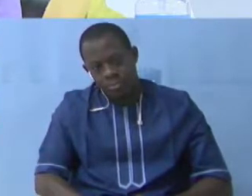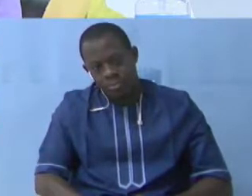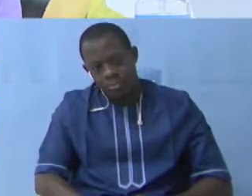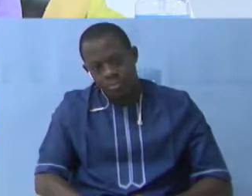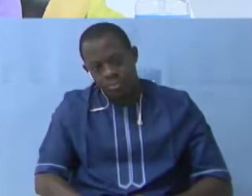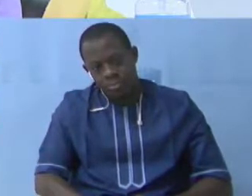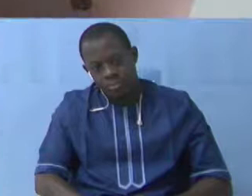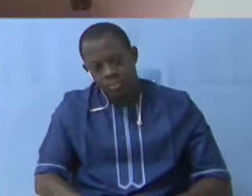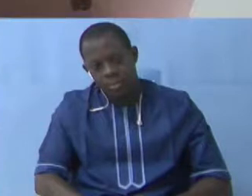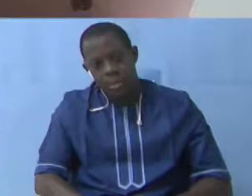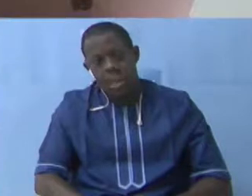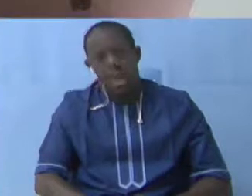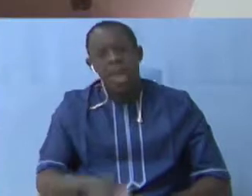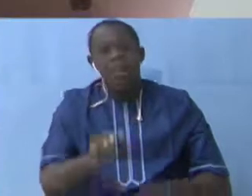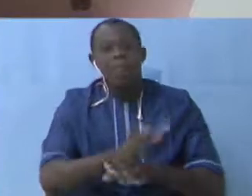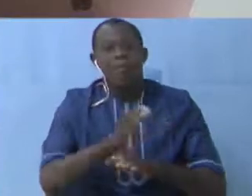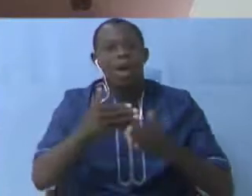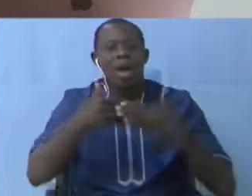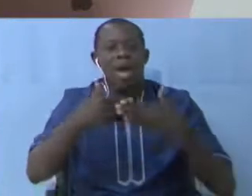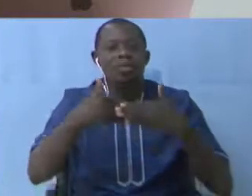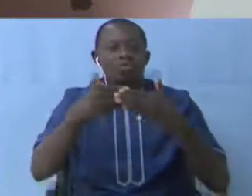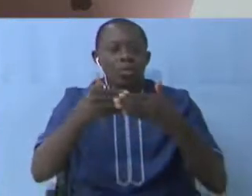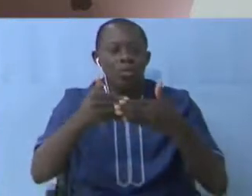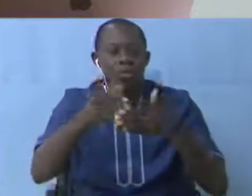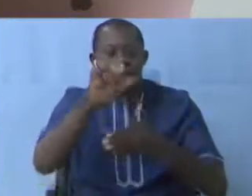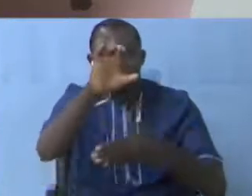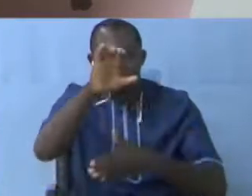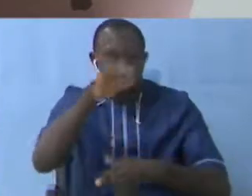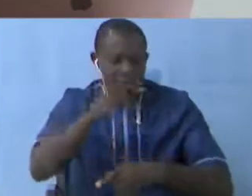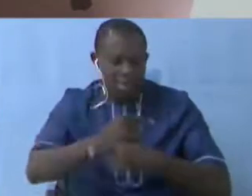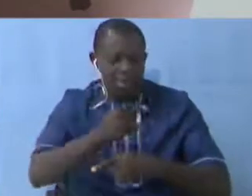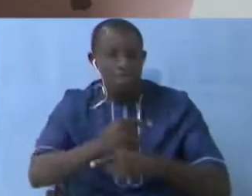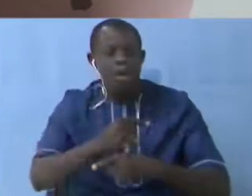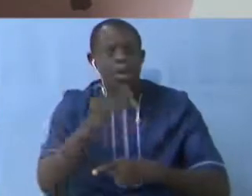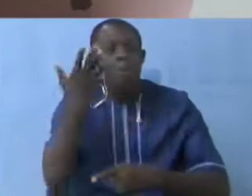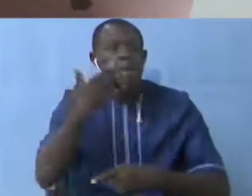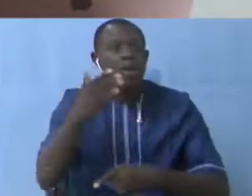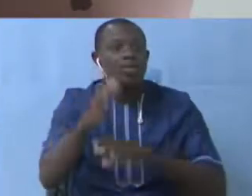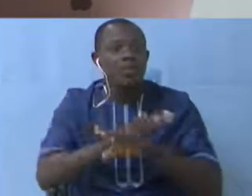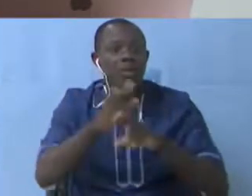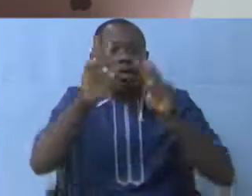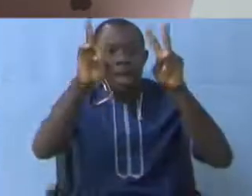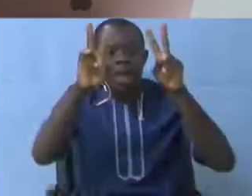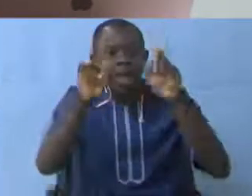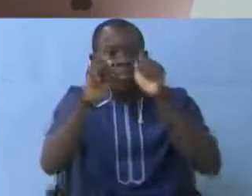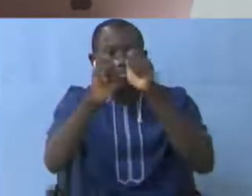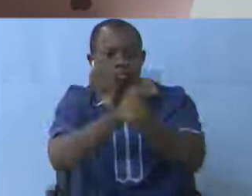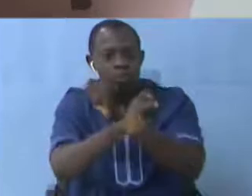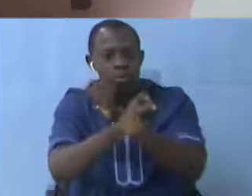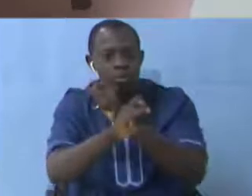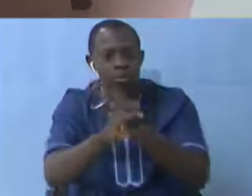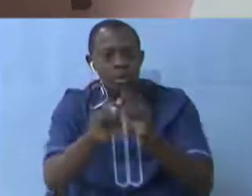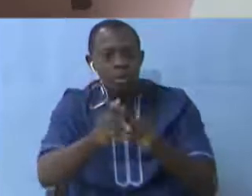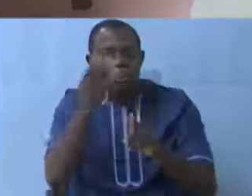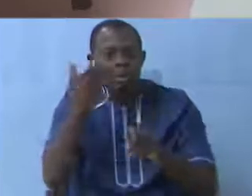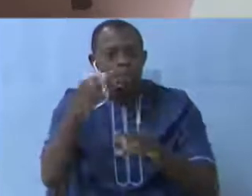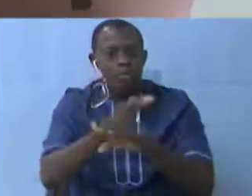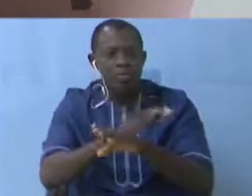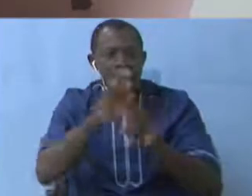What was the reaction of the country when he changed his mind? Of the country?